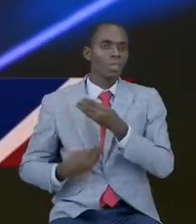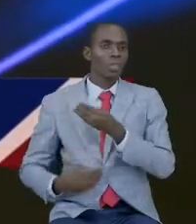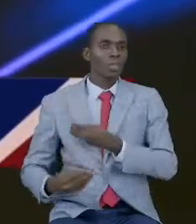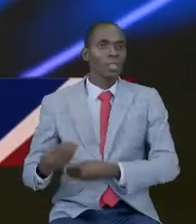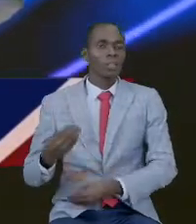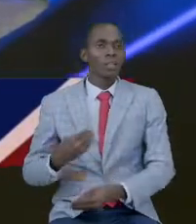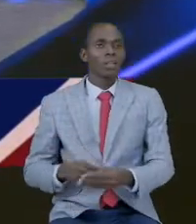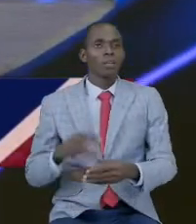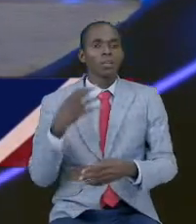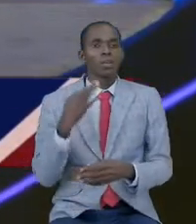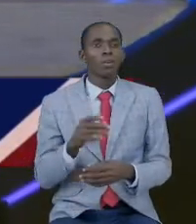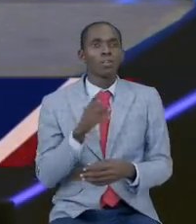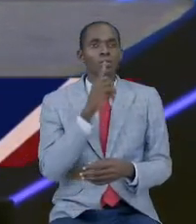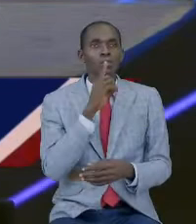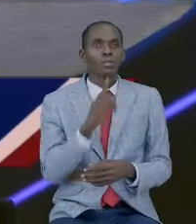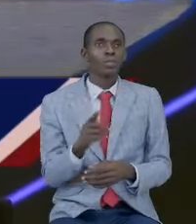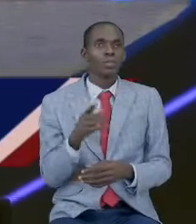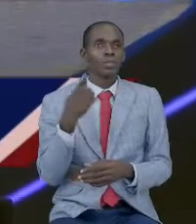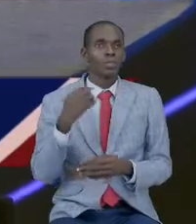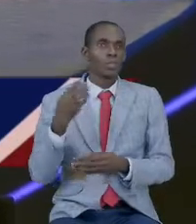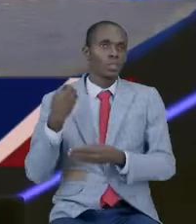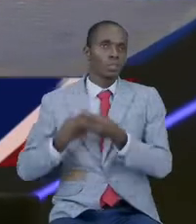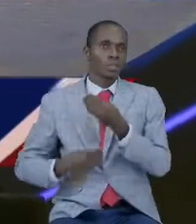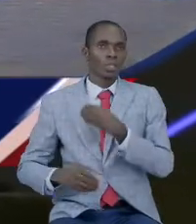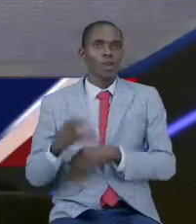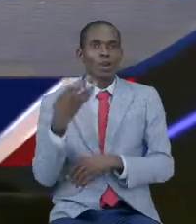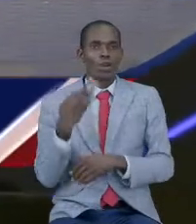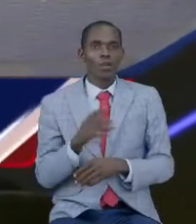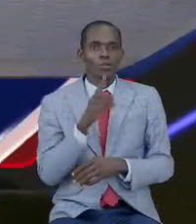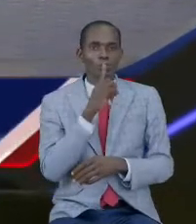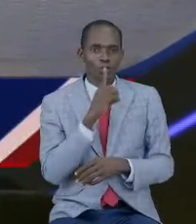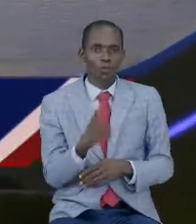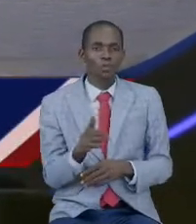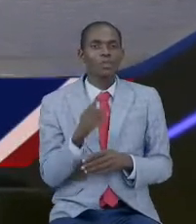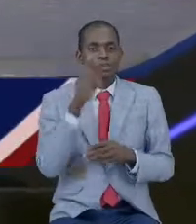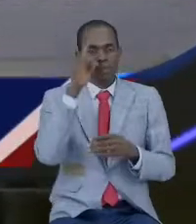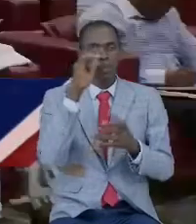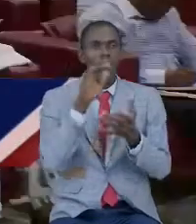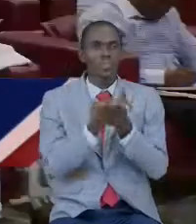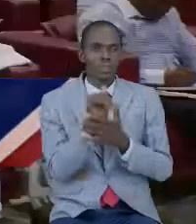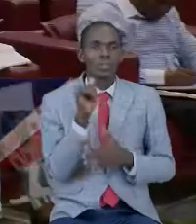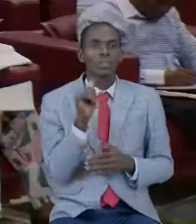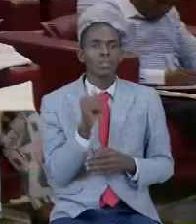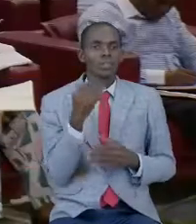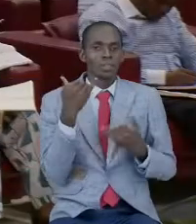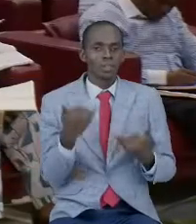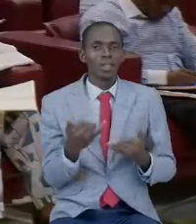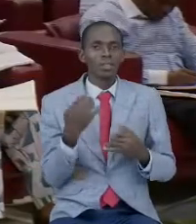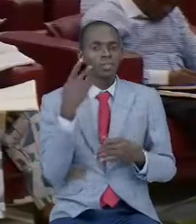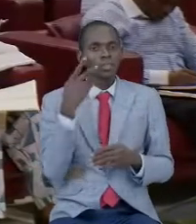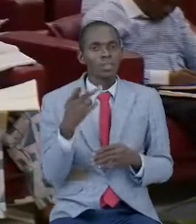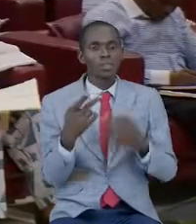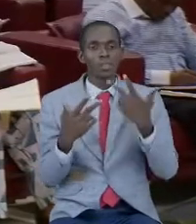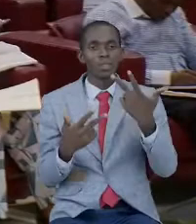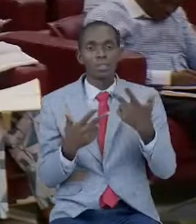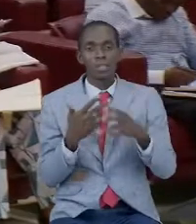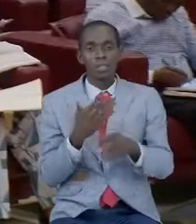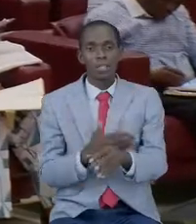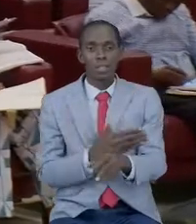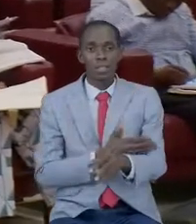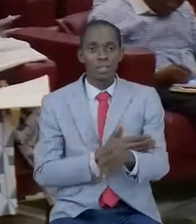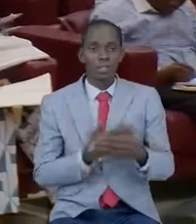true saints. We're looking at 3 points here. Yeah, we're looking at this one, three perspective.